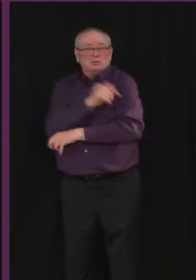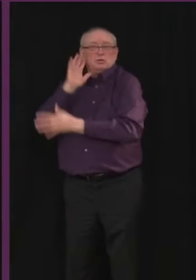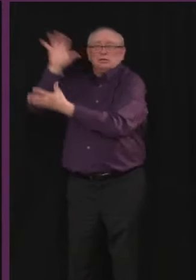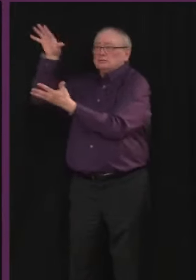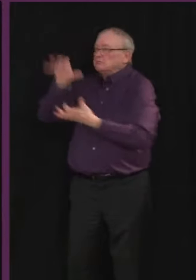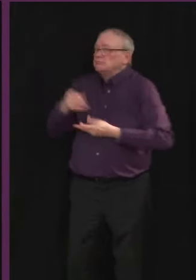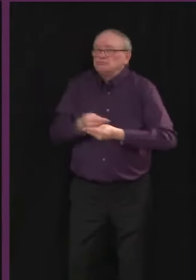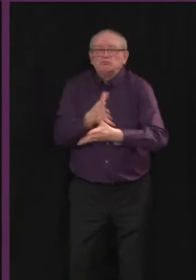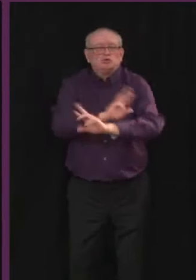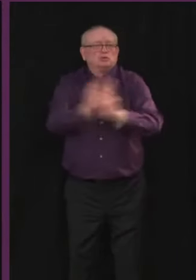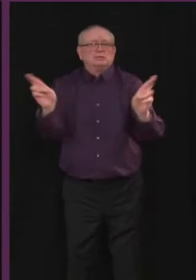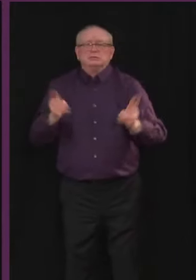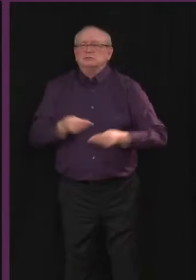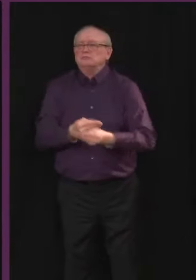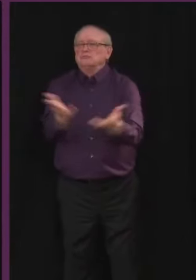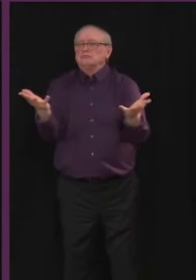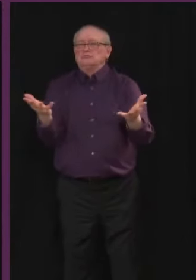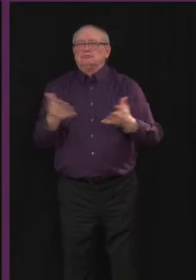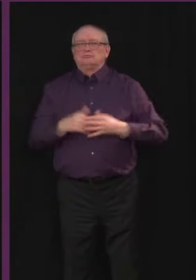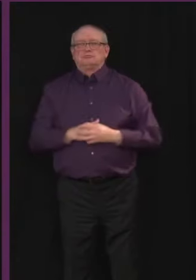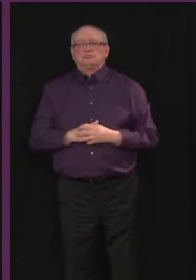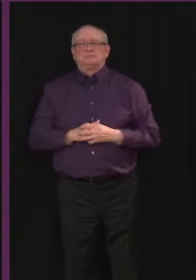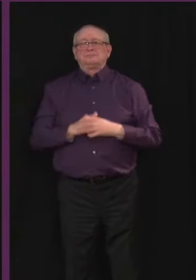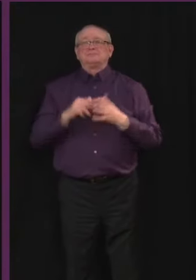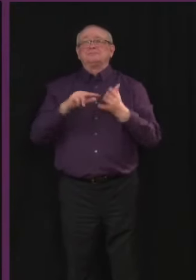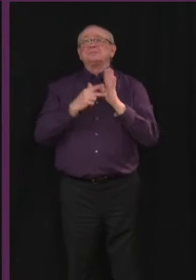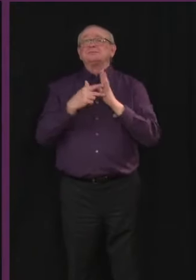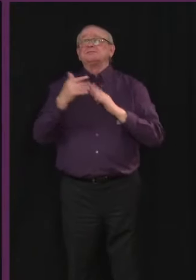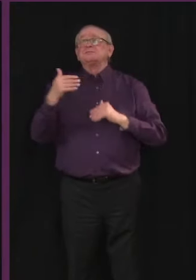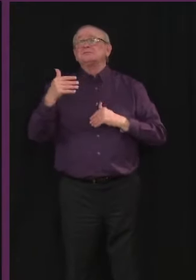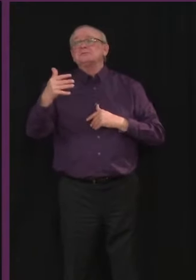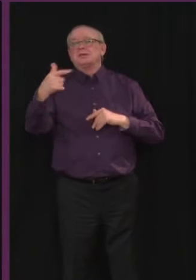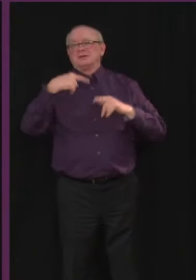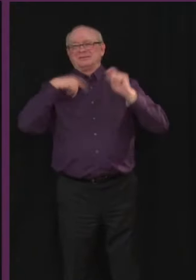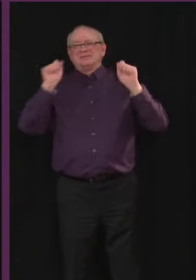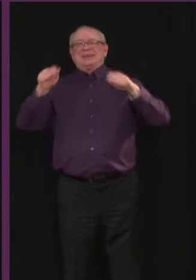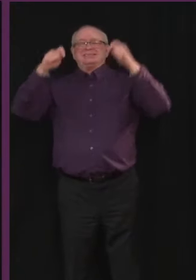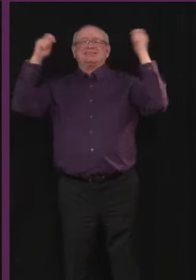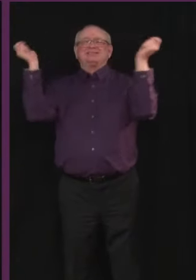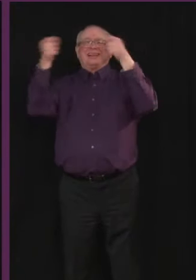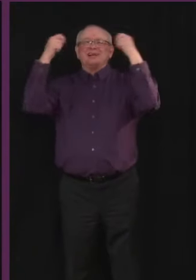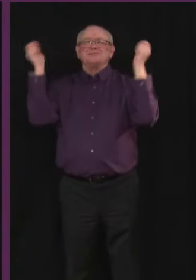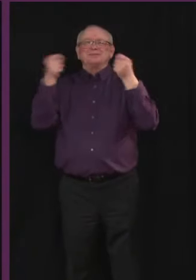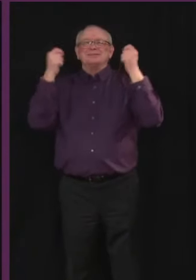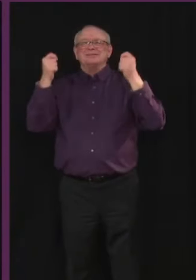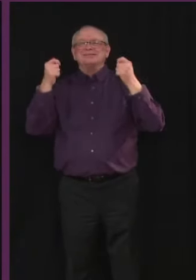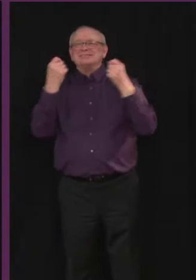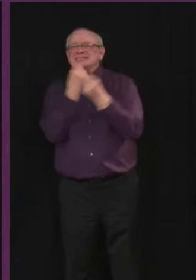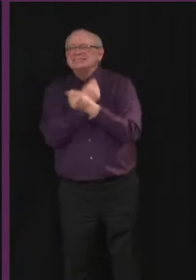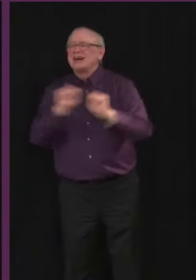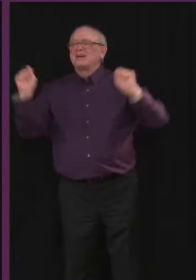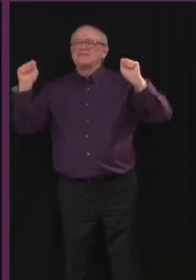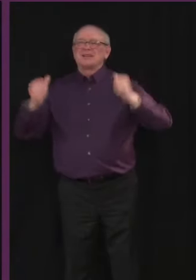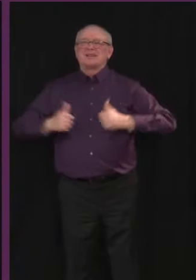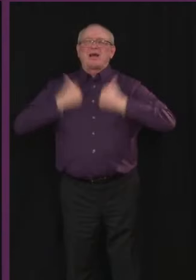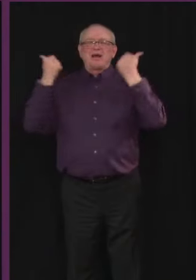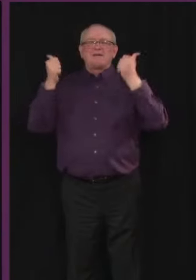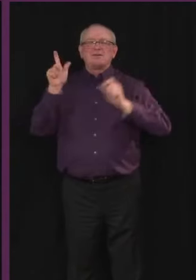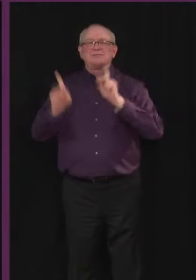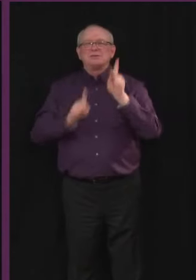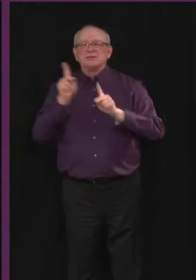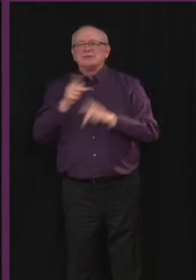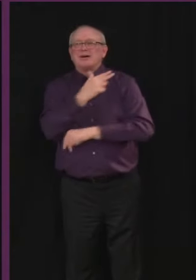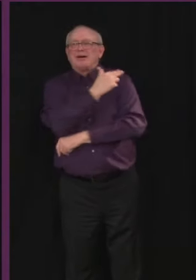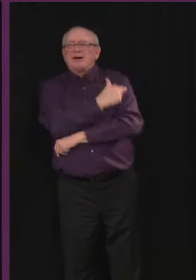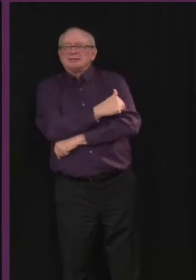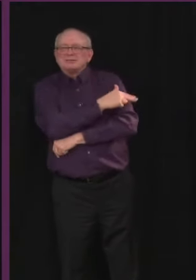saved, hospitals kept from overflowing, our communities protected. We can do this together. Thank you, and I'm happy to